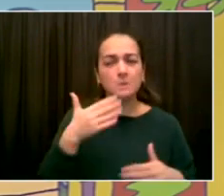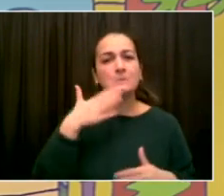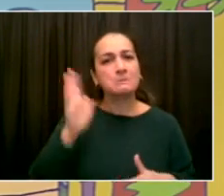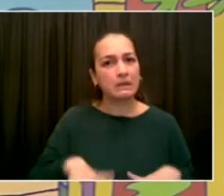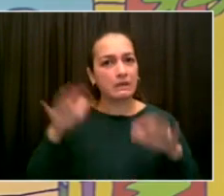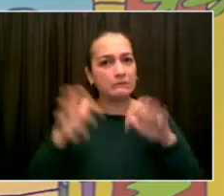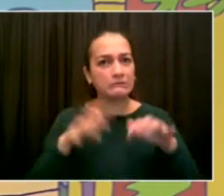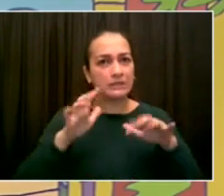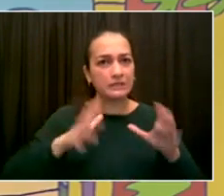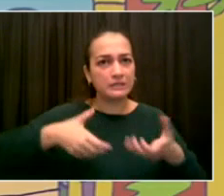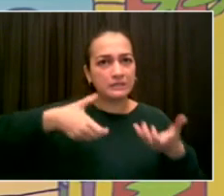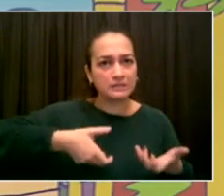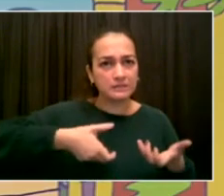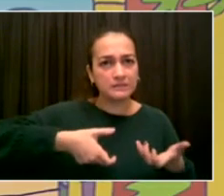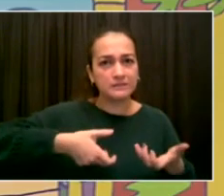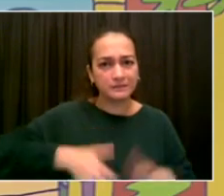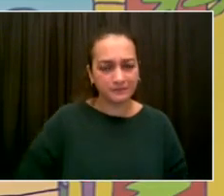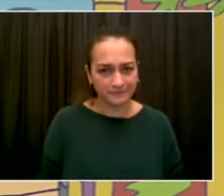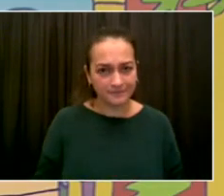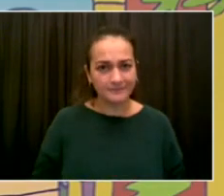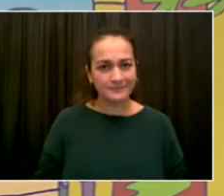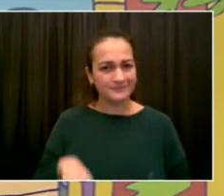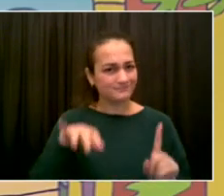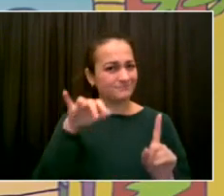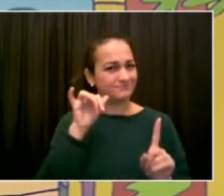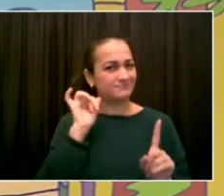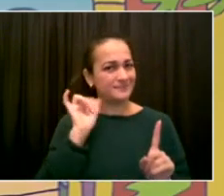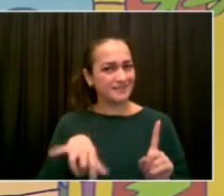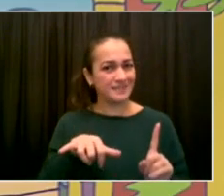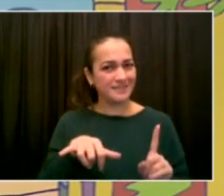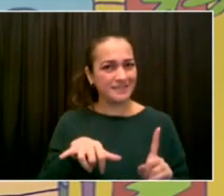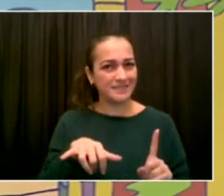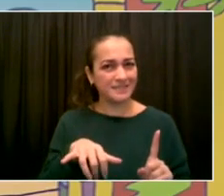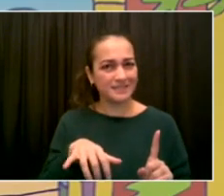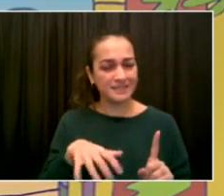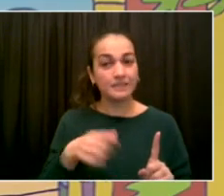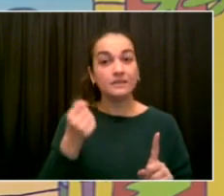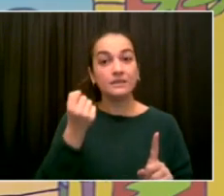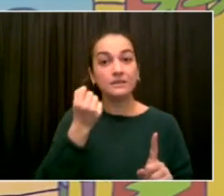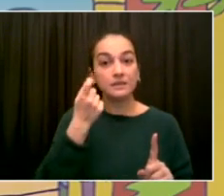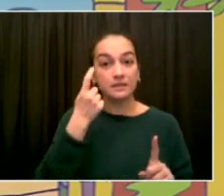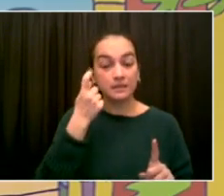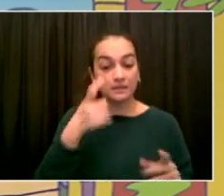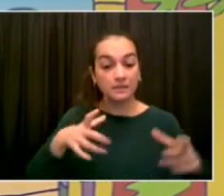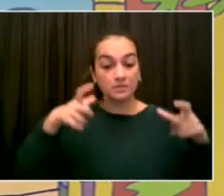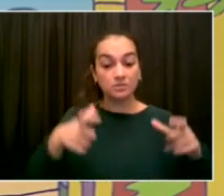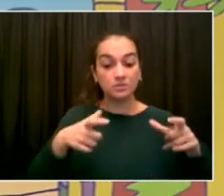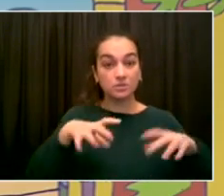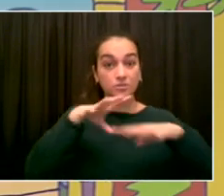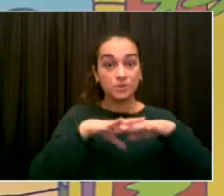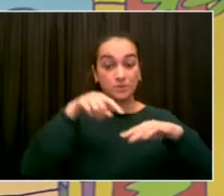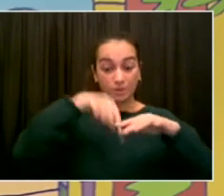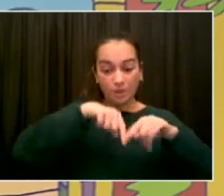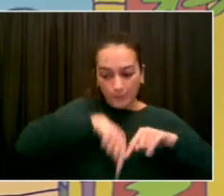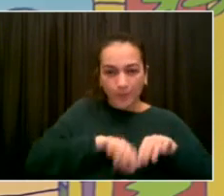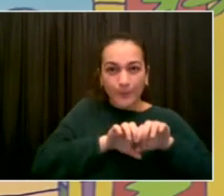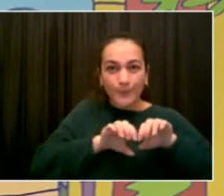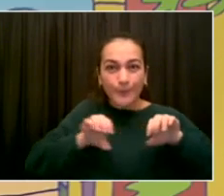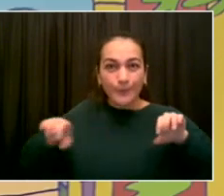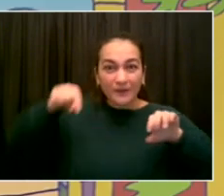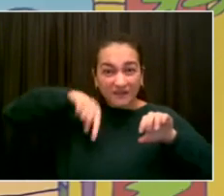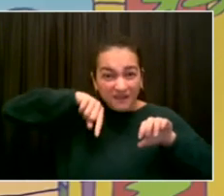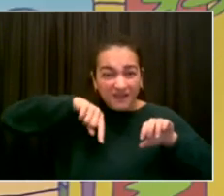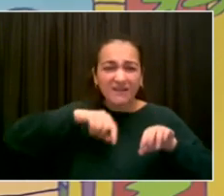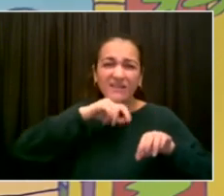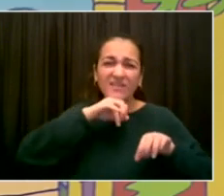really reach the levels of what we saw during Ida. But if you're talking about more typical rain events like what we just saw, I'll see if Andy